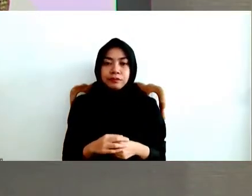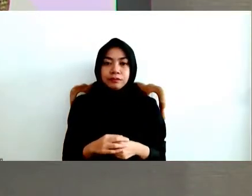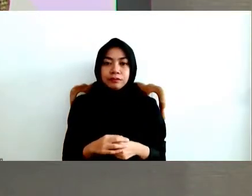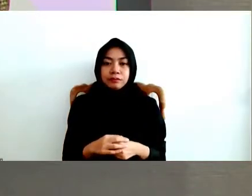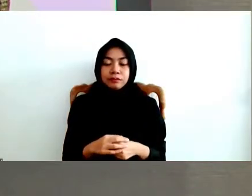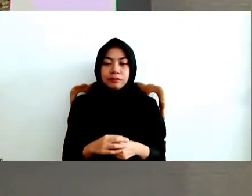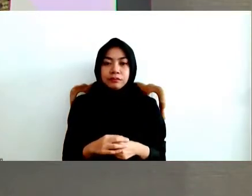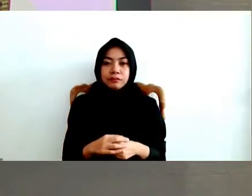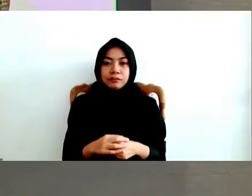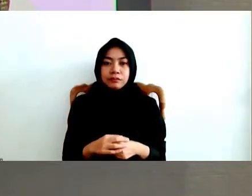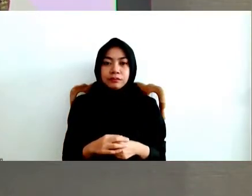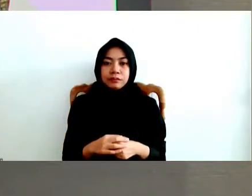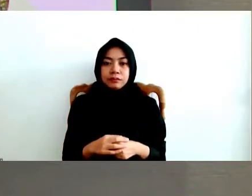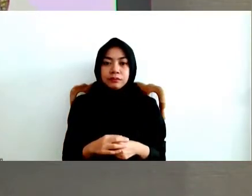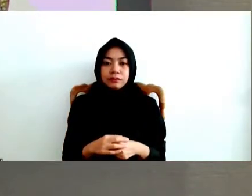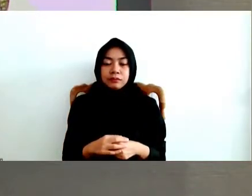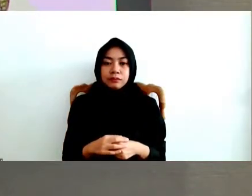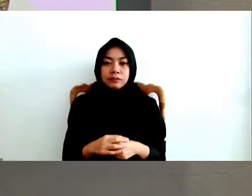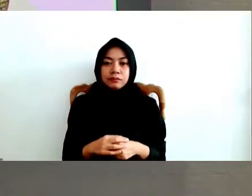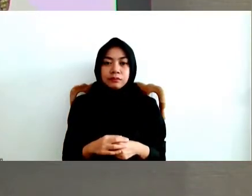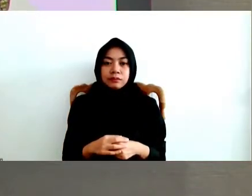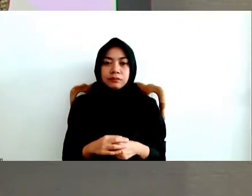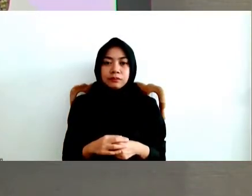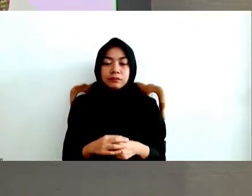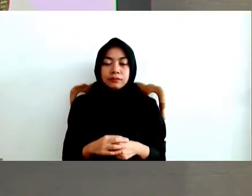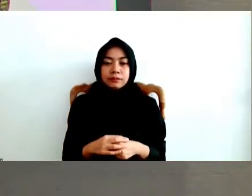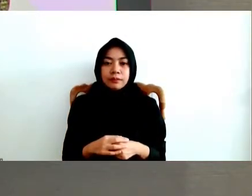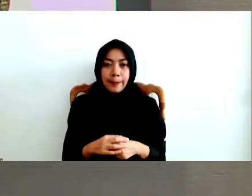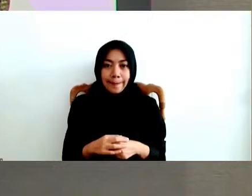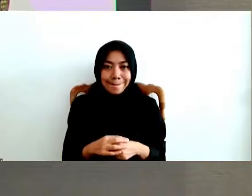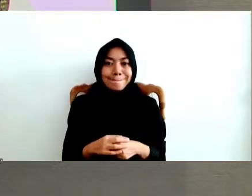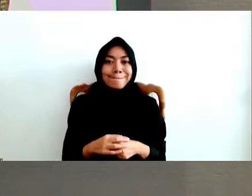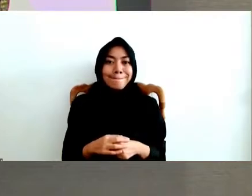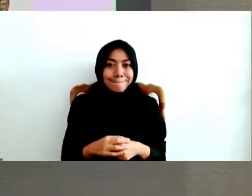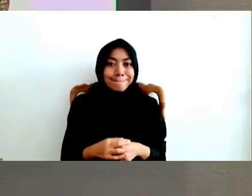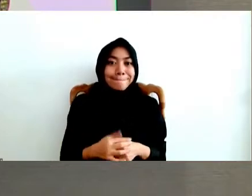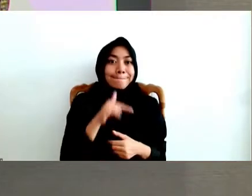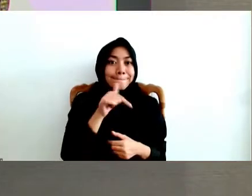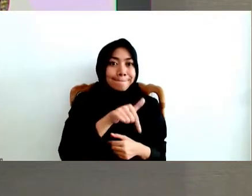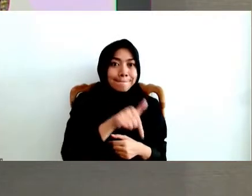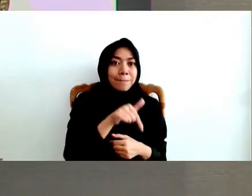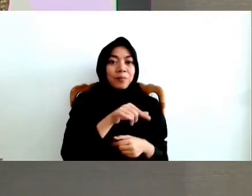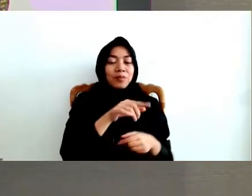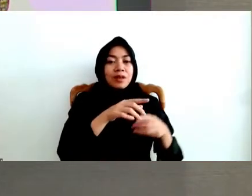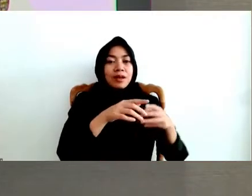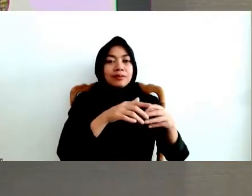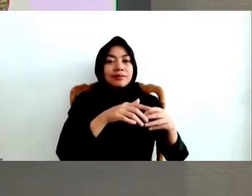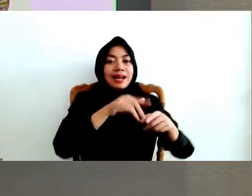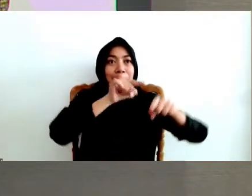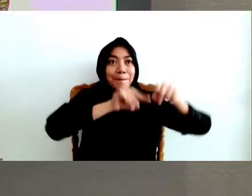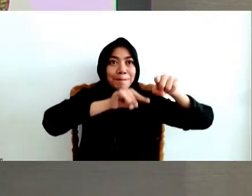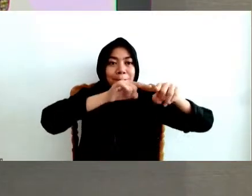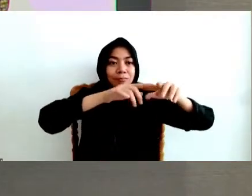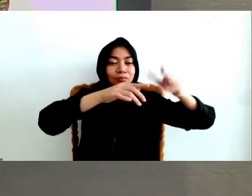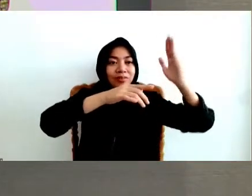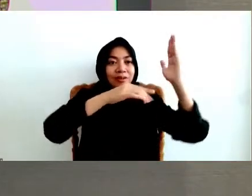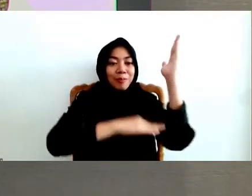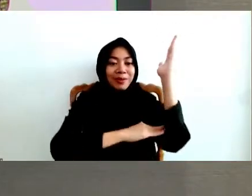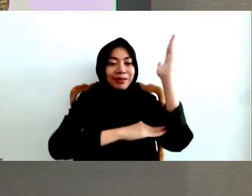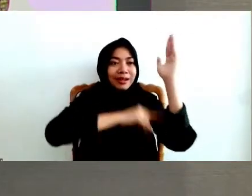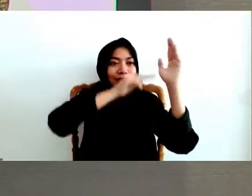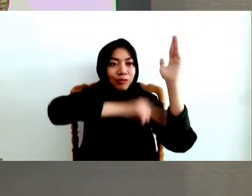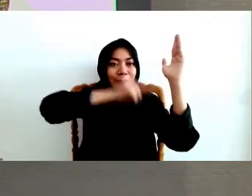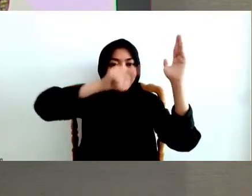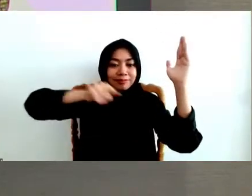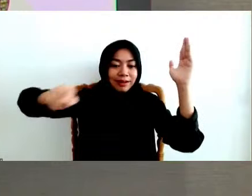look at that, if the metric measures try not just to